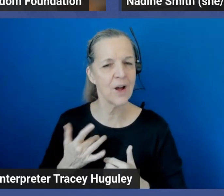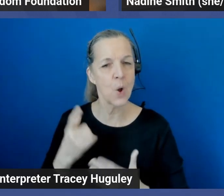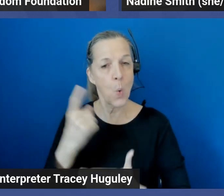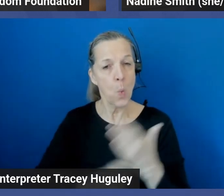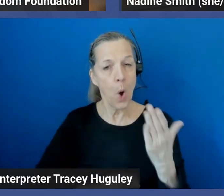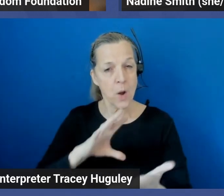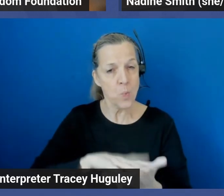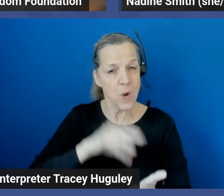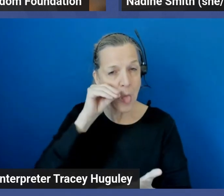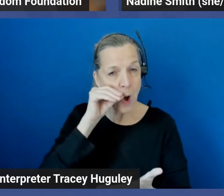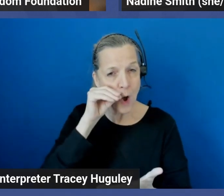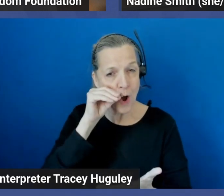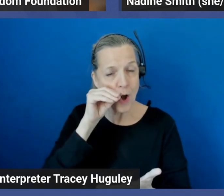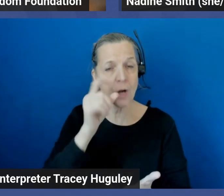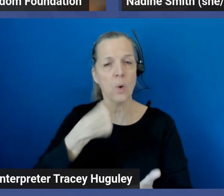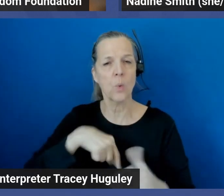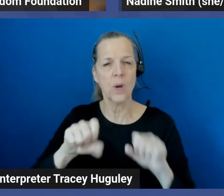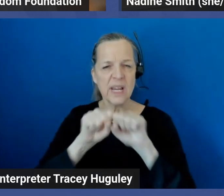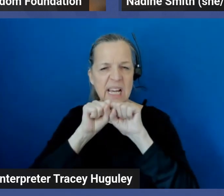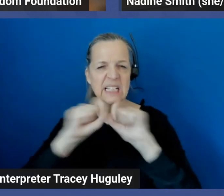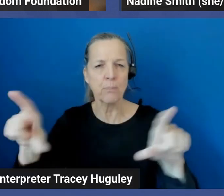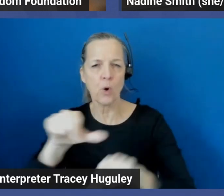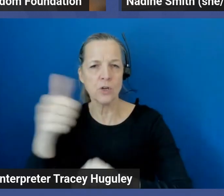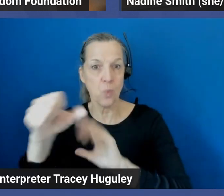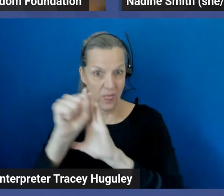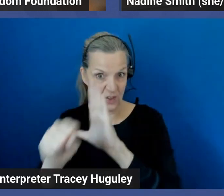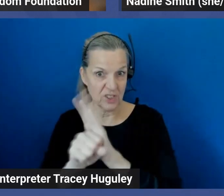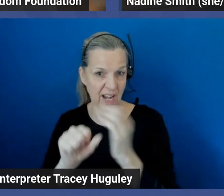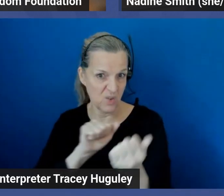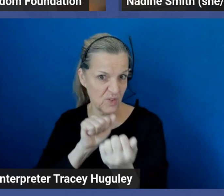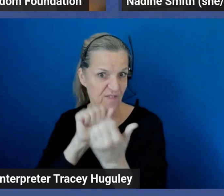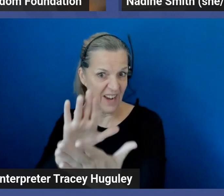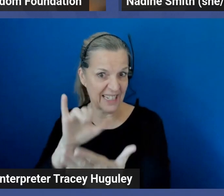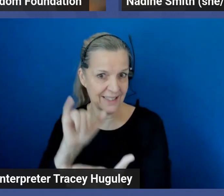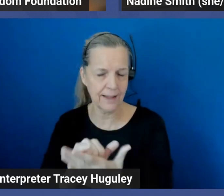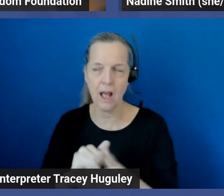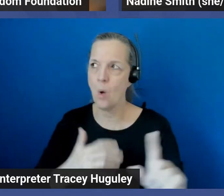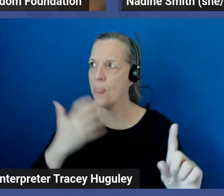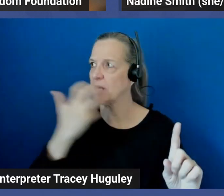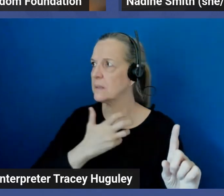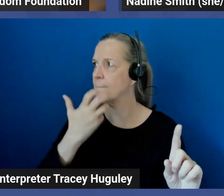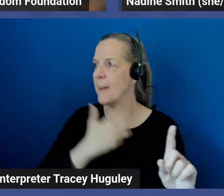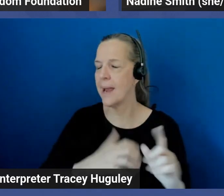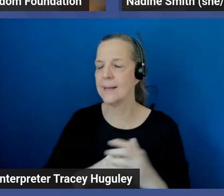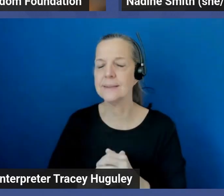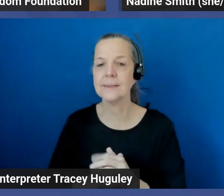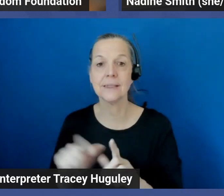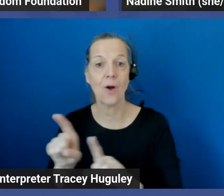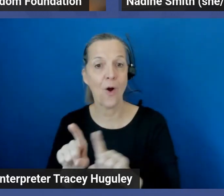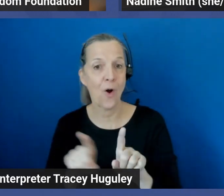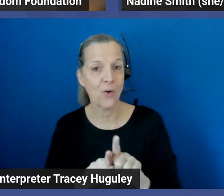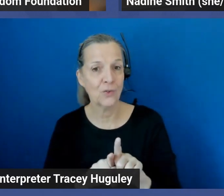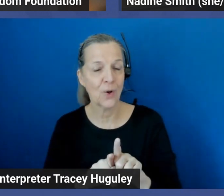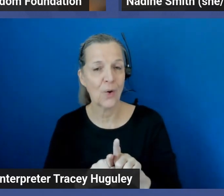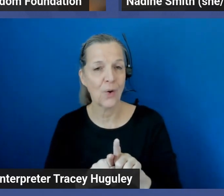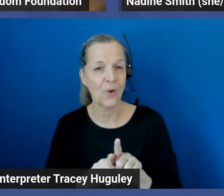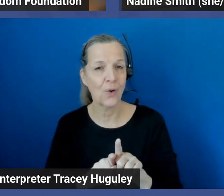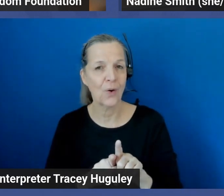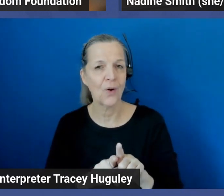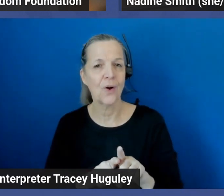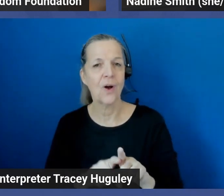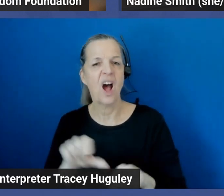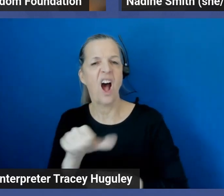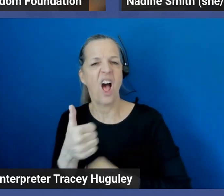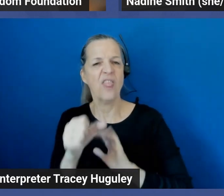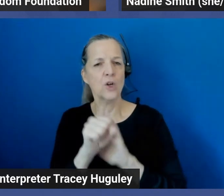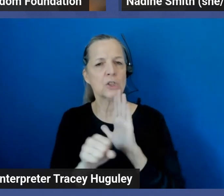have exported to every other state that's facing this. Which is amazing. Well, and they're going to make it their own recipe because